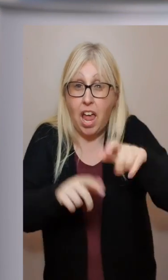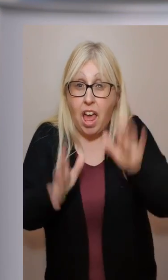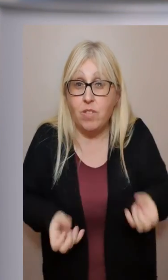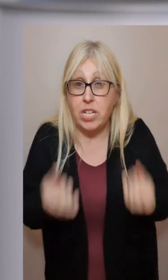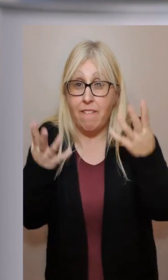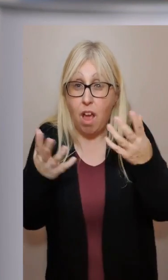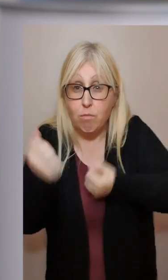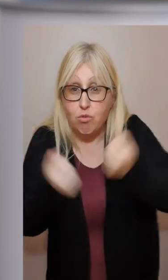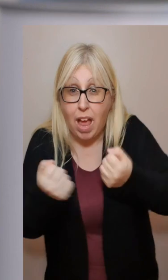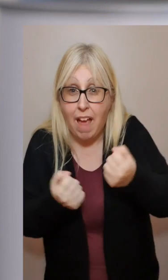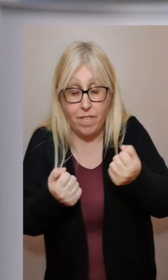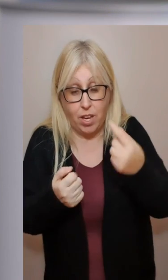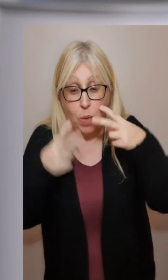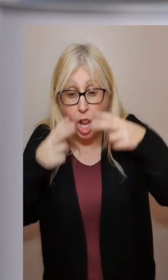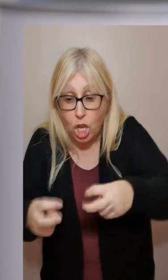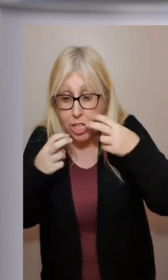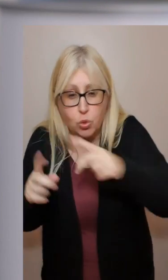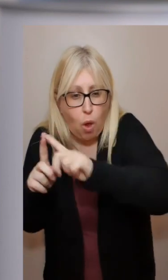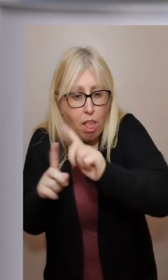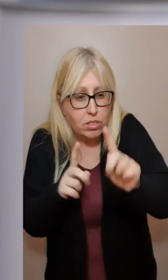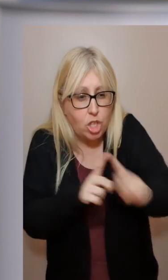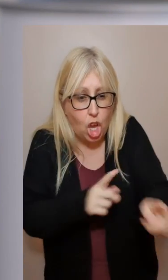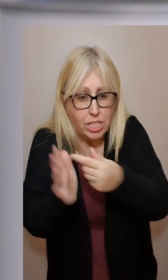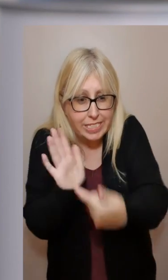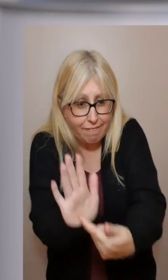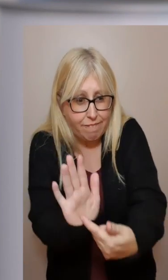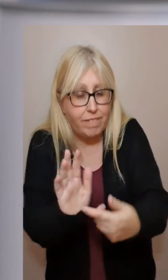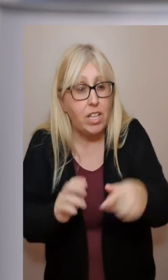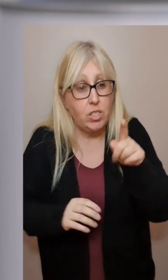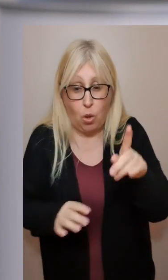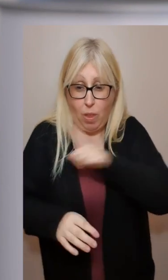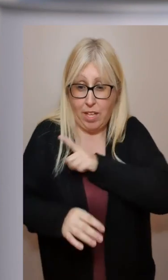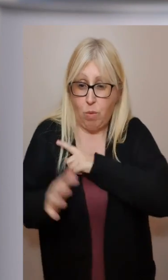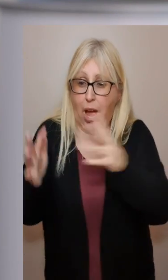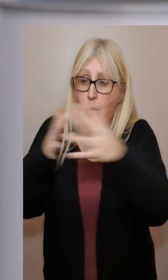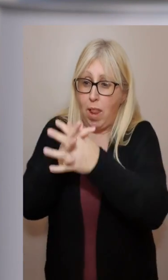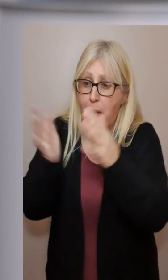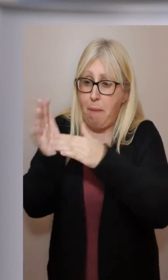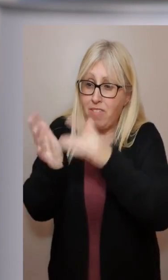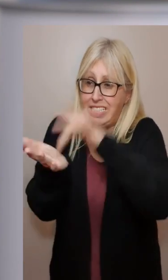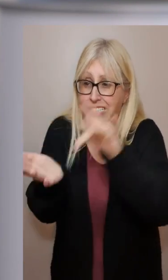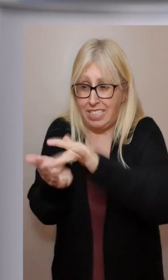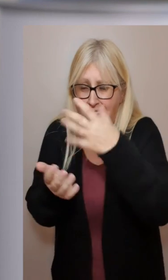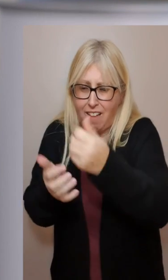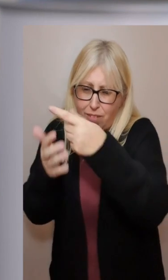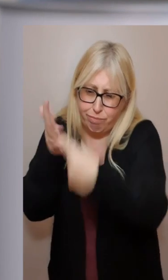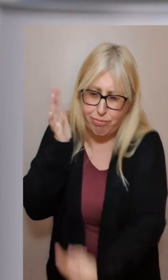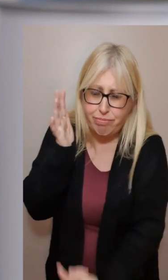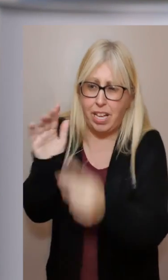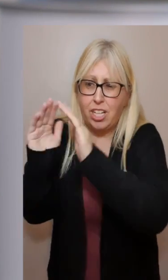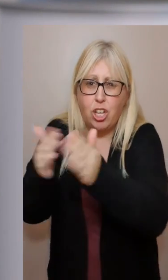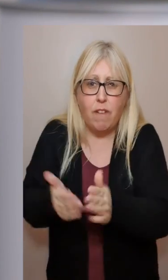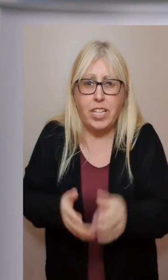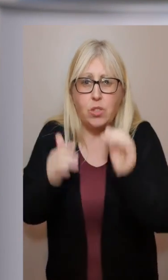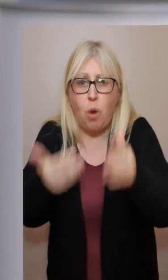we do look at alternatives to driving. And this is why, as a centre like the William Merritt Centre has many more services to offer, so that we can actually deal